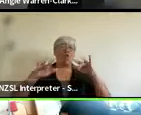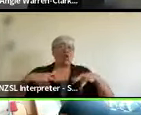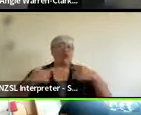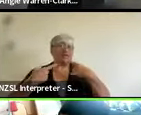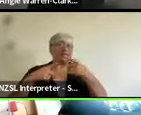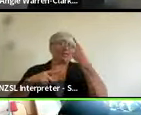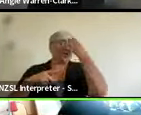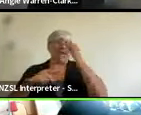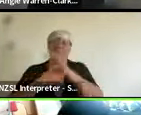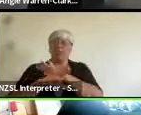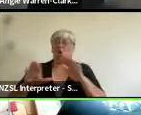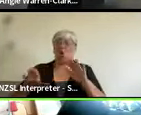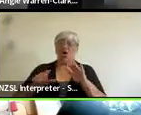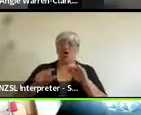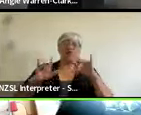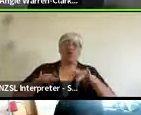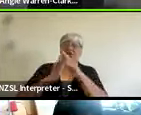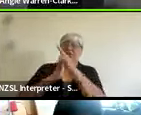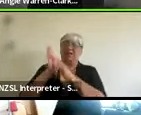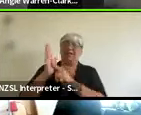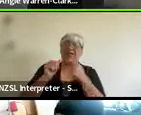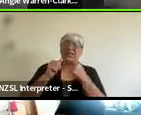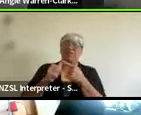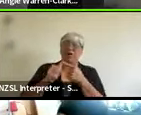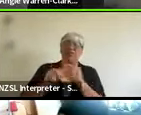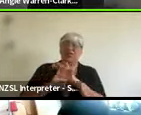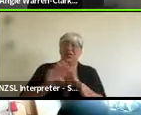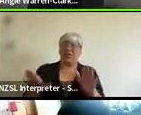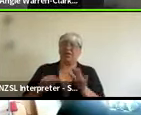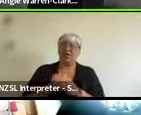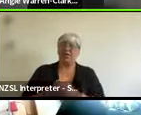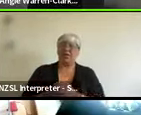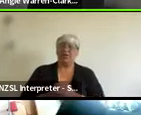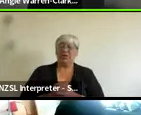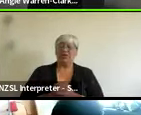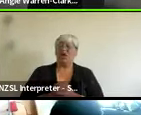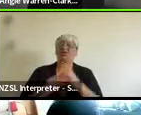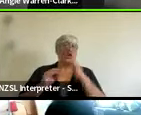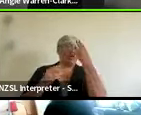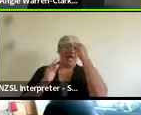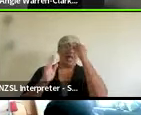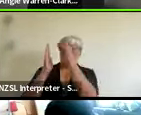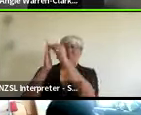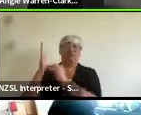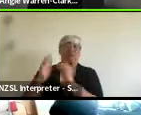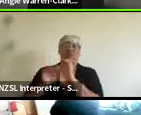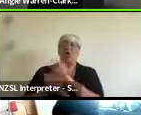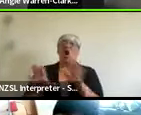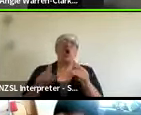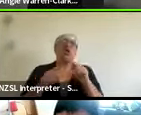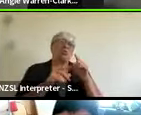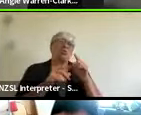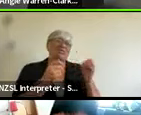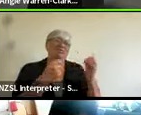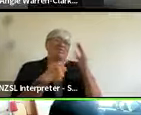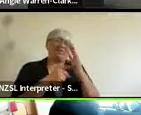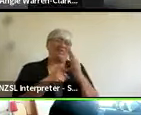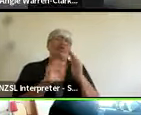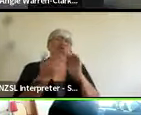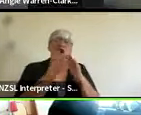haven't named the legal advice I got it from. No, I know, but anybody. Even specific communities, it may